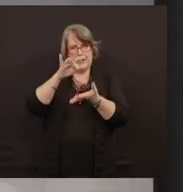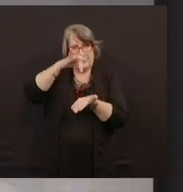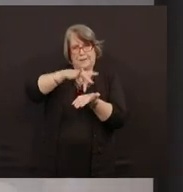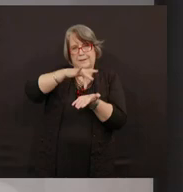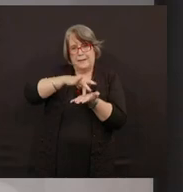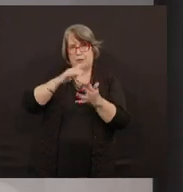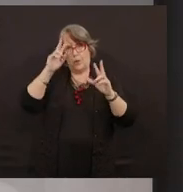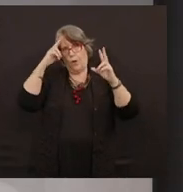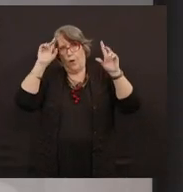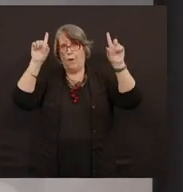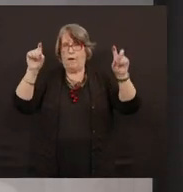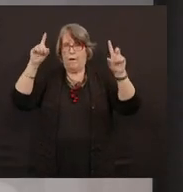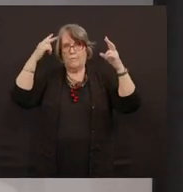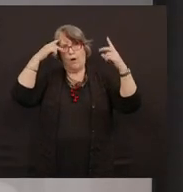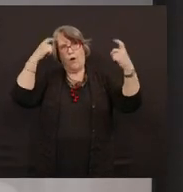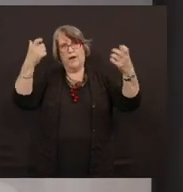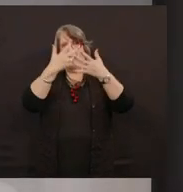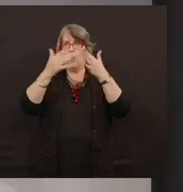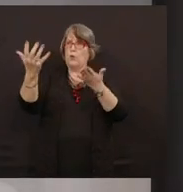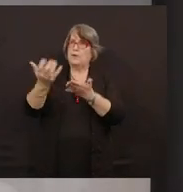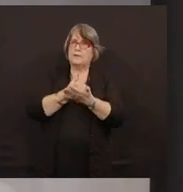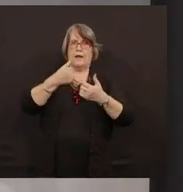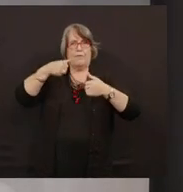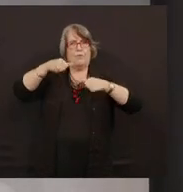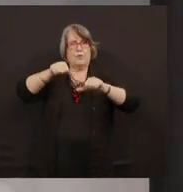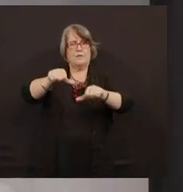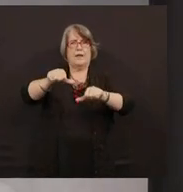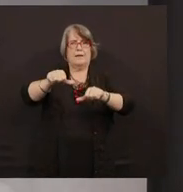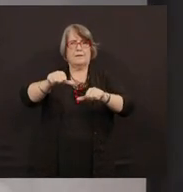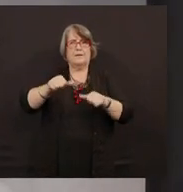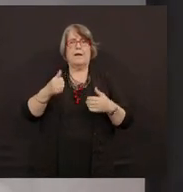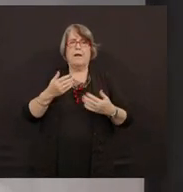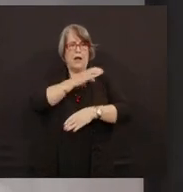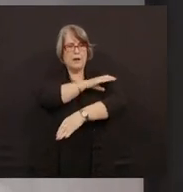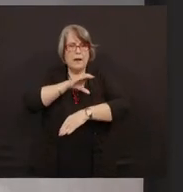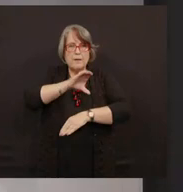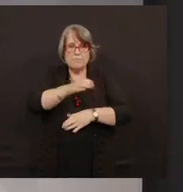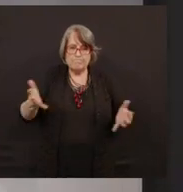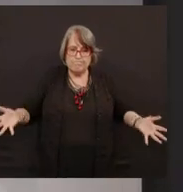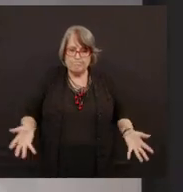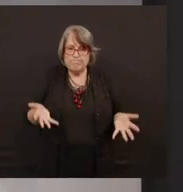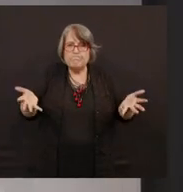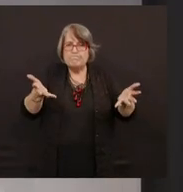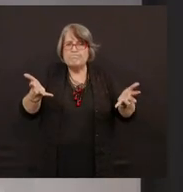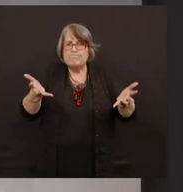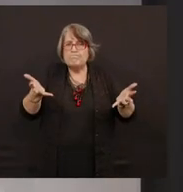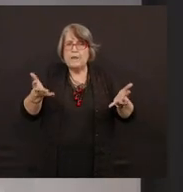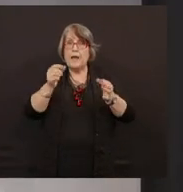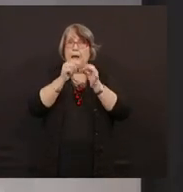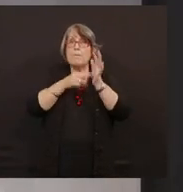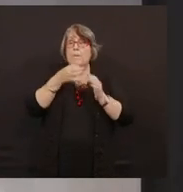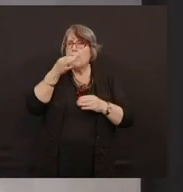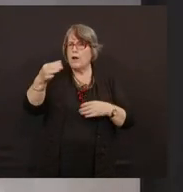this notion of how we safeguard and protect and enable flourishing. And Ben